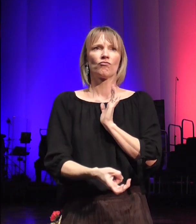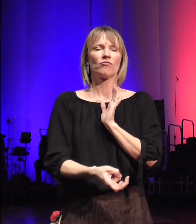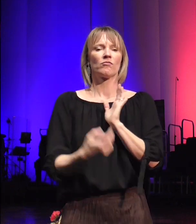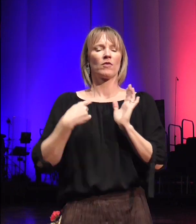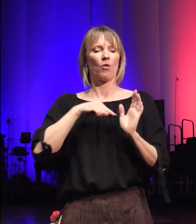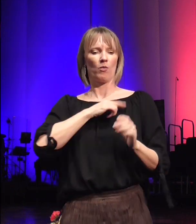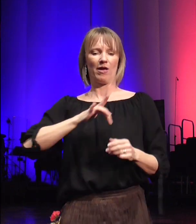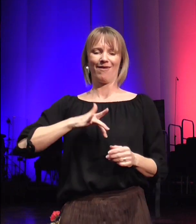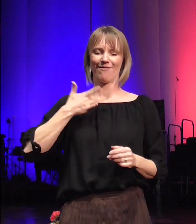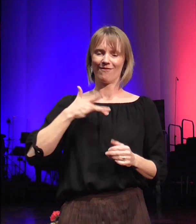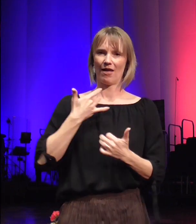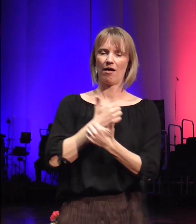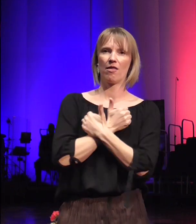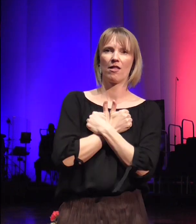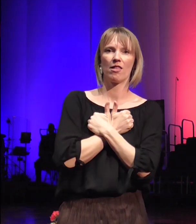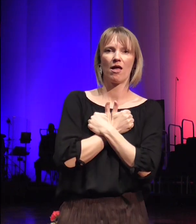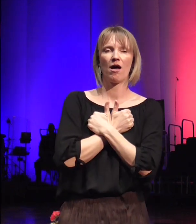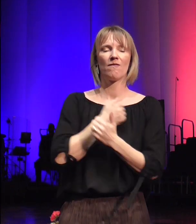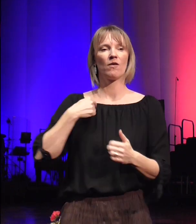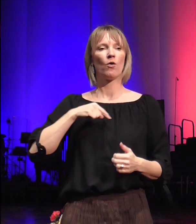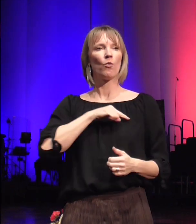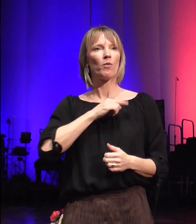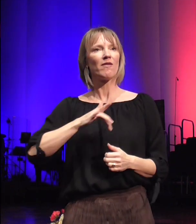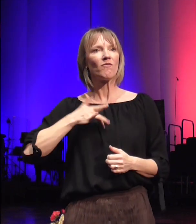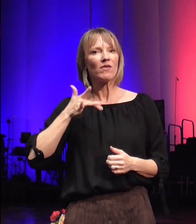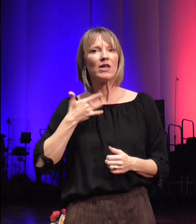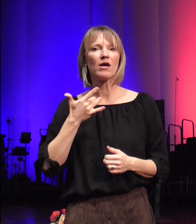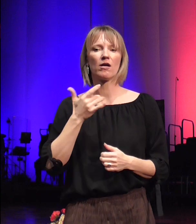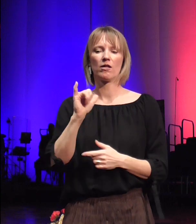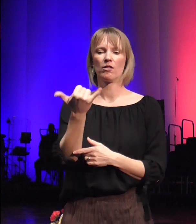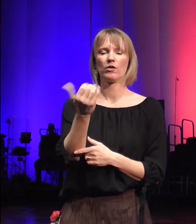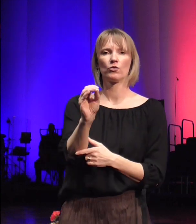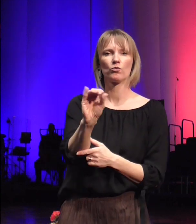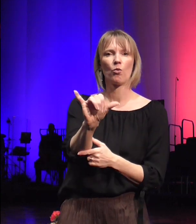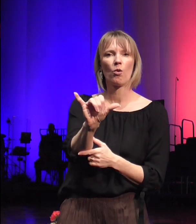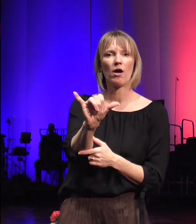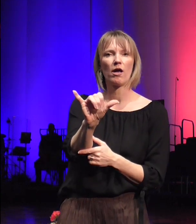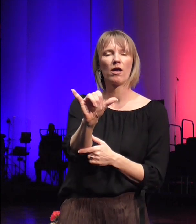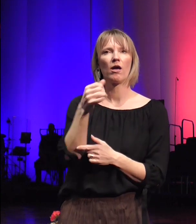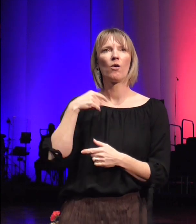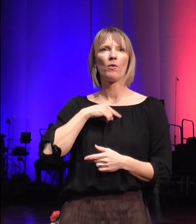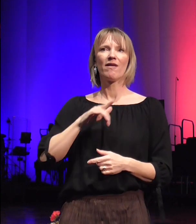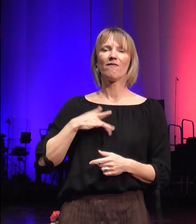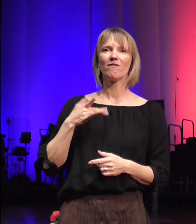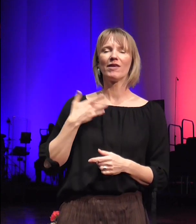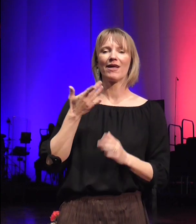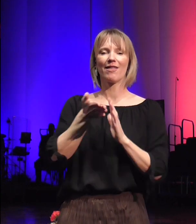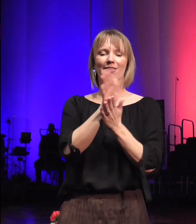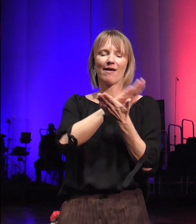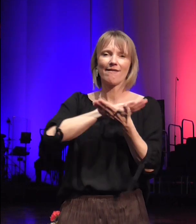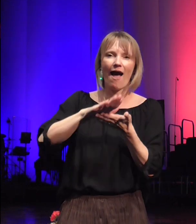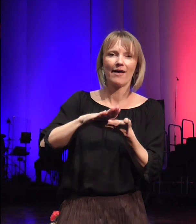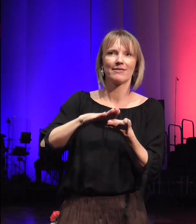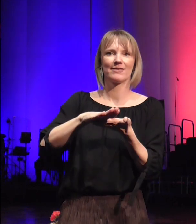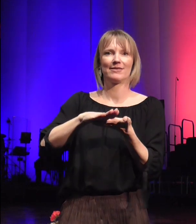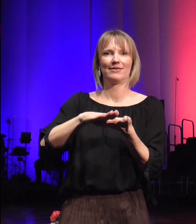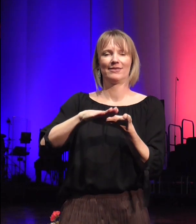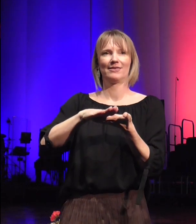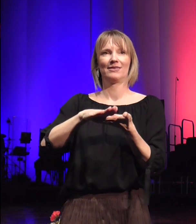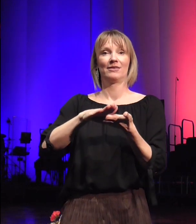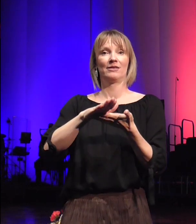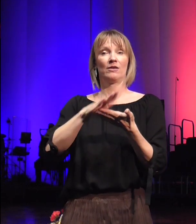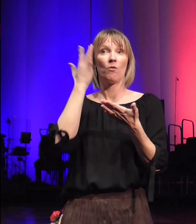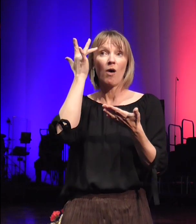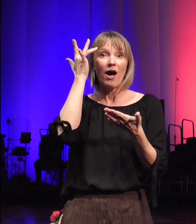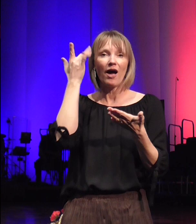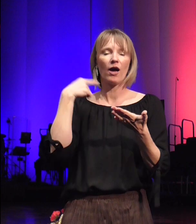we feel the love, we feel the joy, we feel the kindness, so that